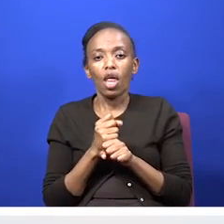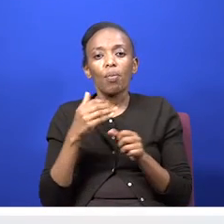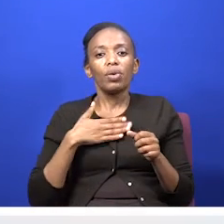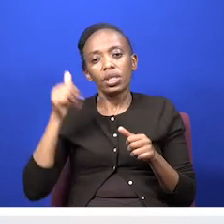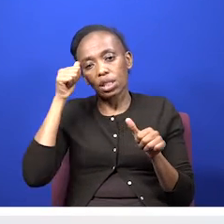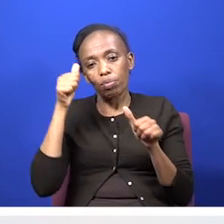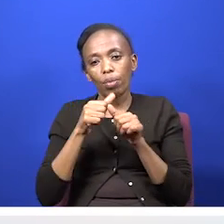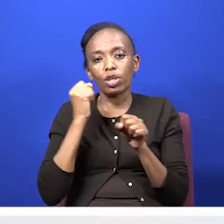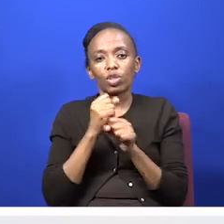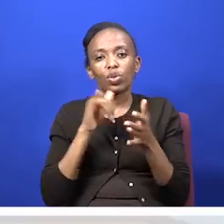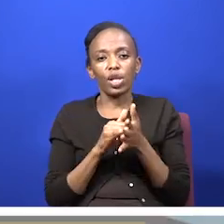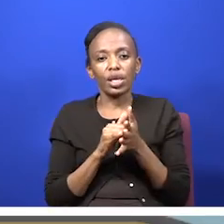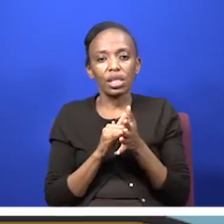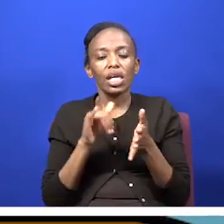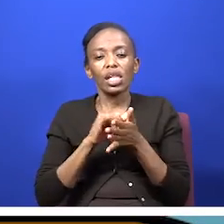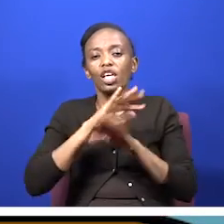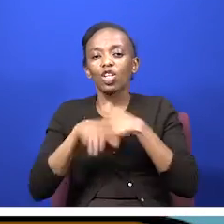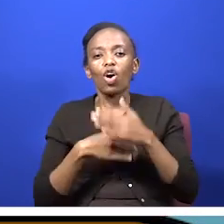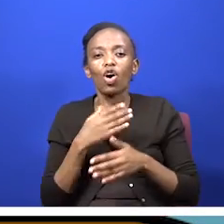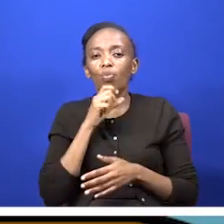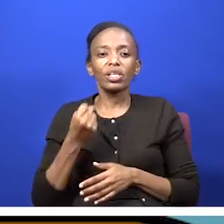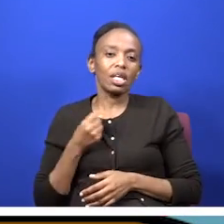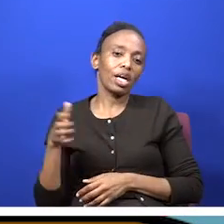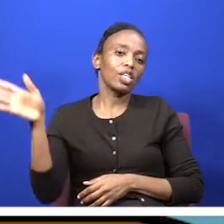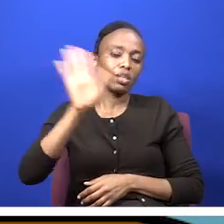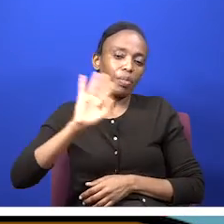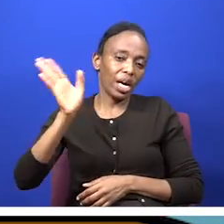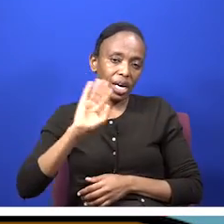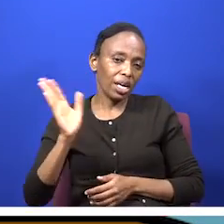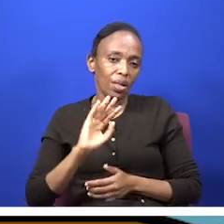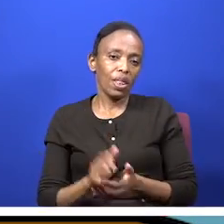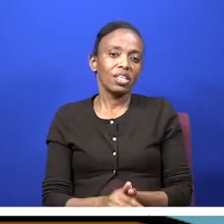So please remember to do it. That's it for today, boys and girls.